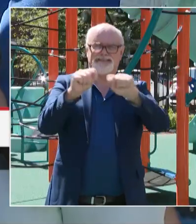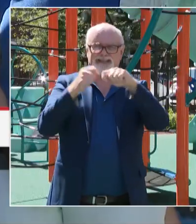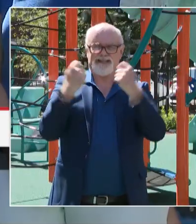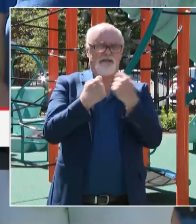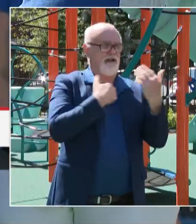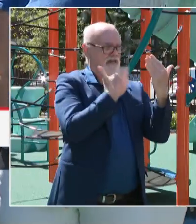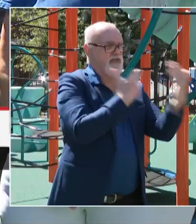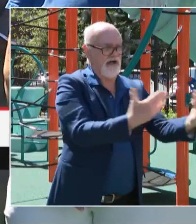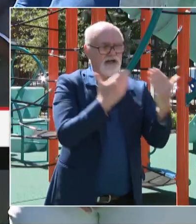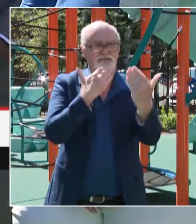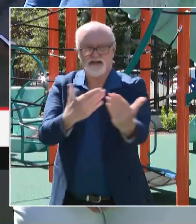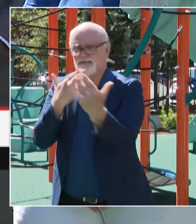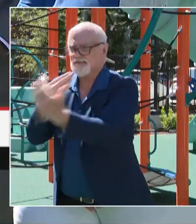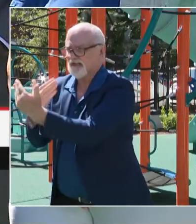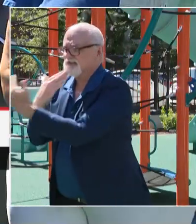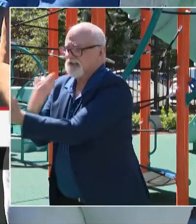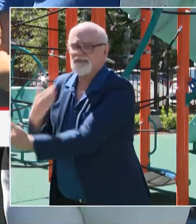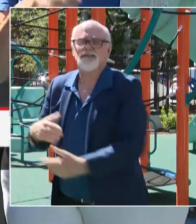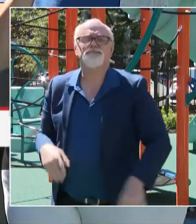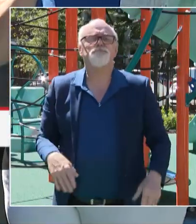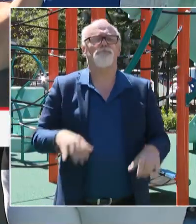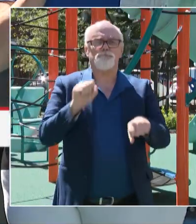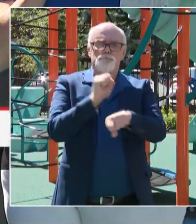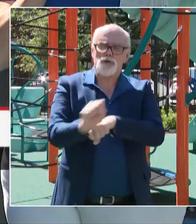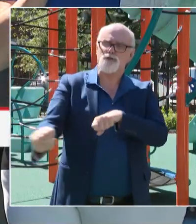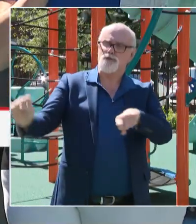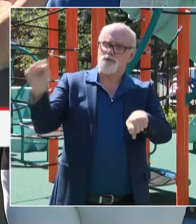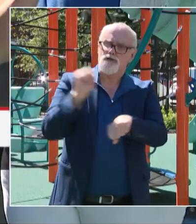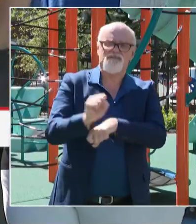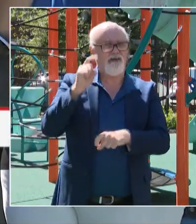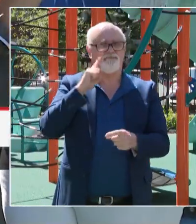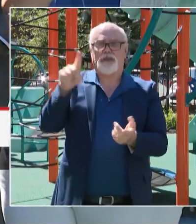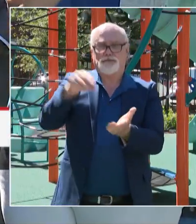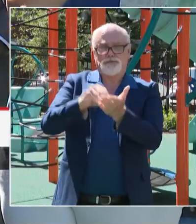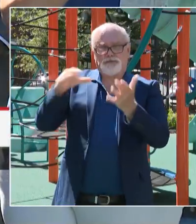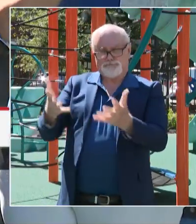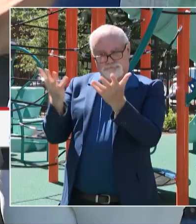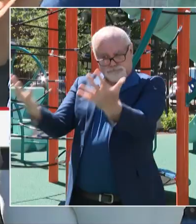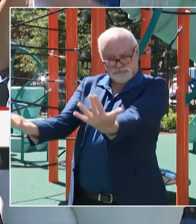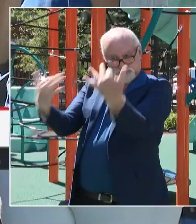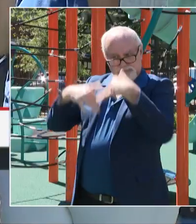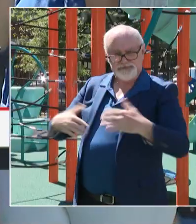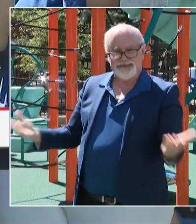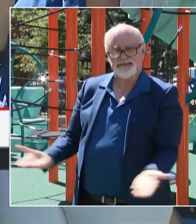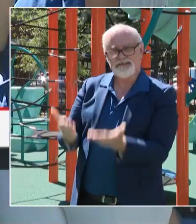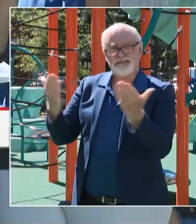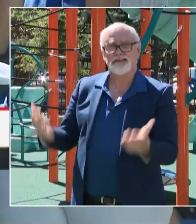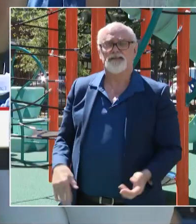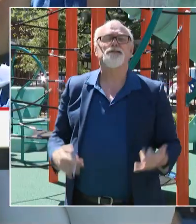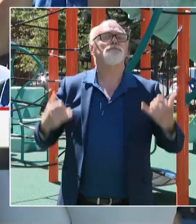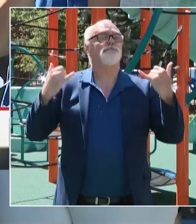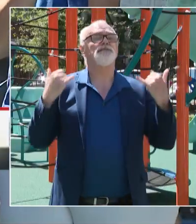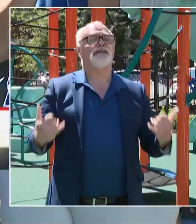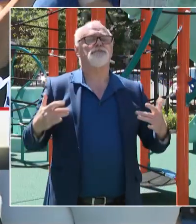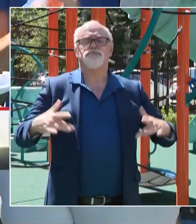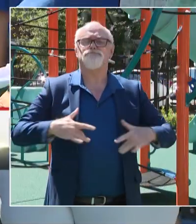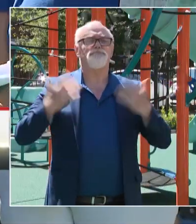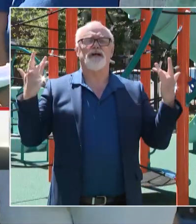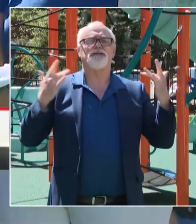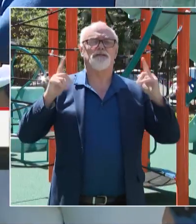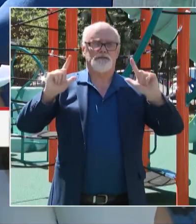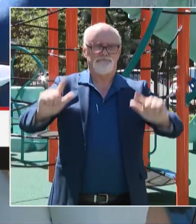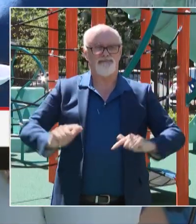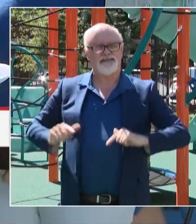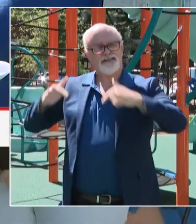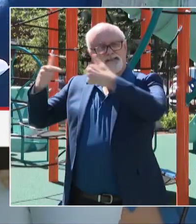that you are doing for our students. It brings me great pleasure now to recognize your council